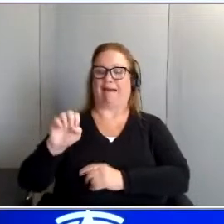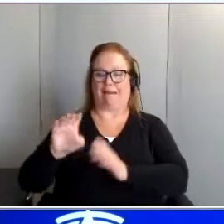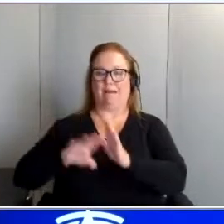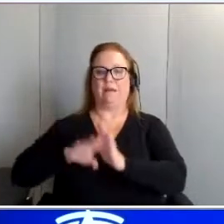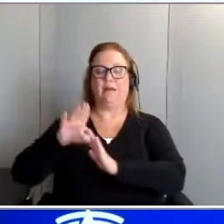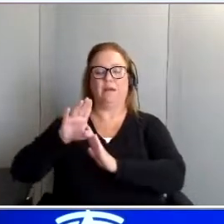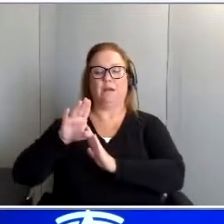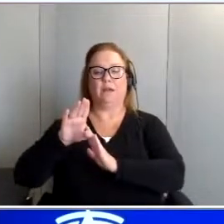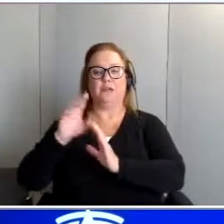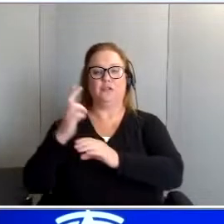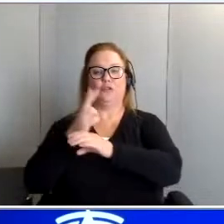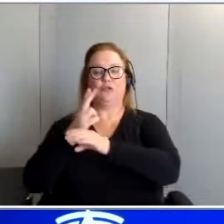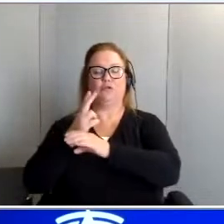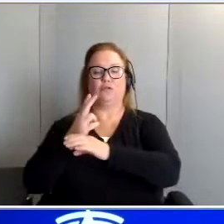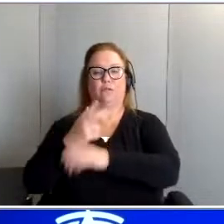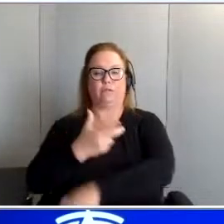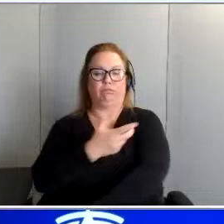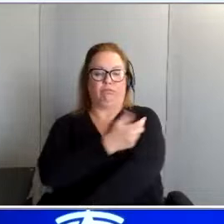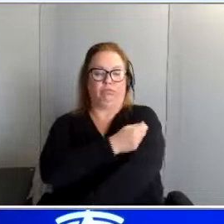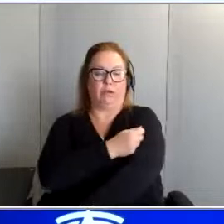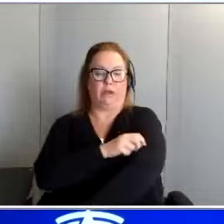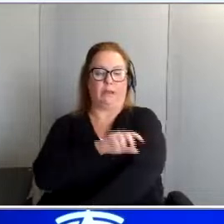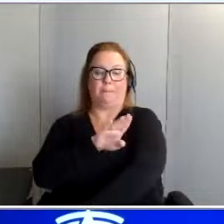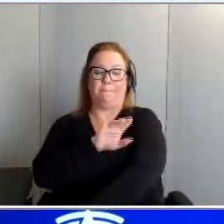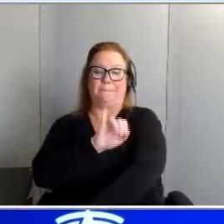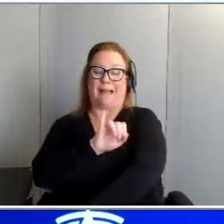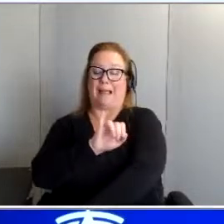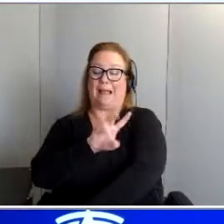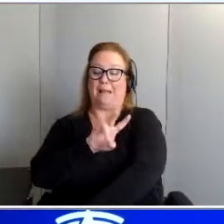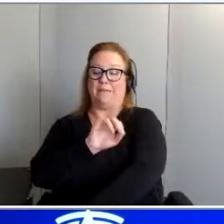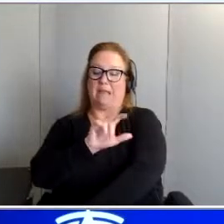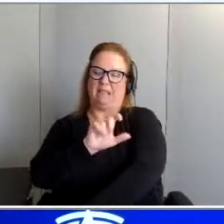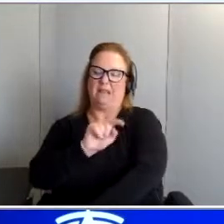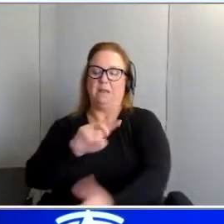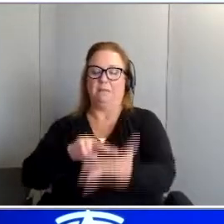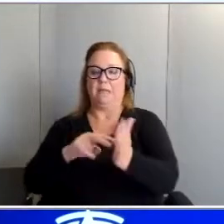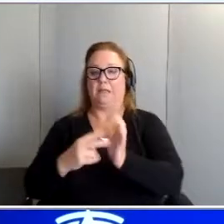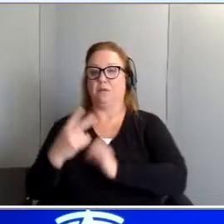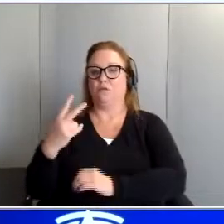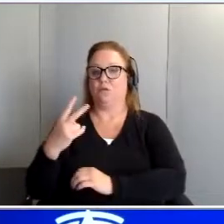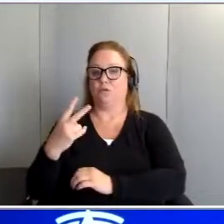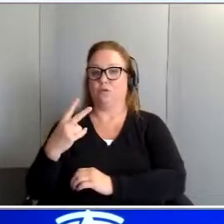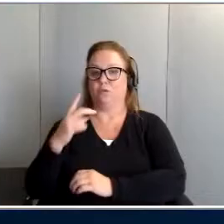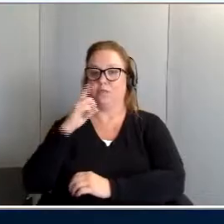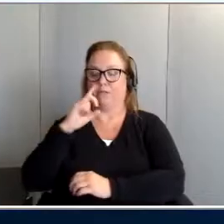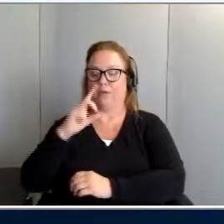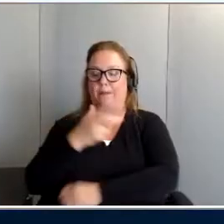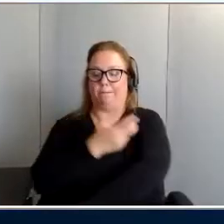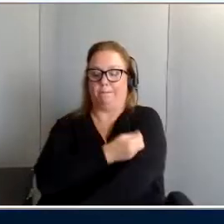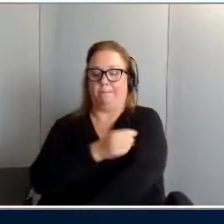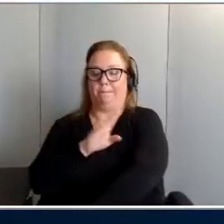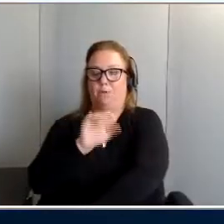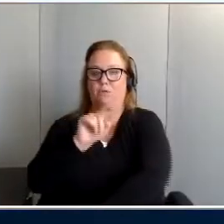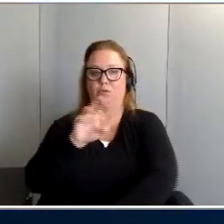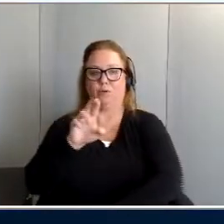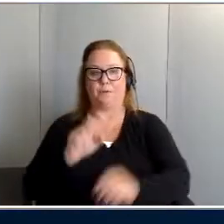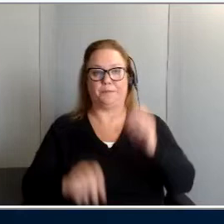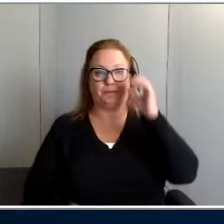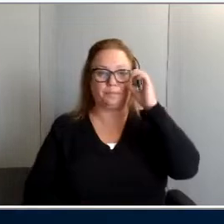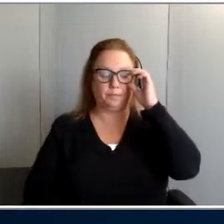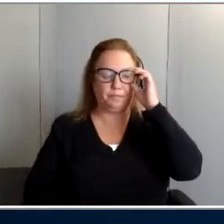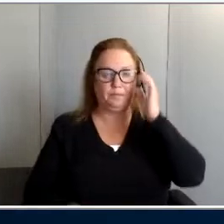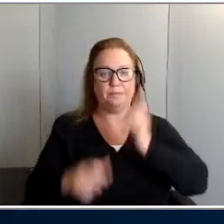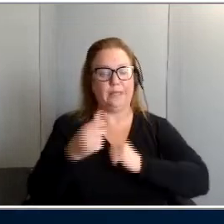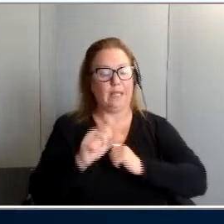the bivalent or 2 spike vaccine is being used for that updated booster. Do we have any reporter questions on the line